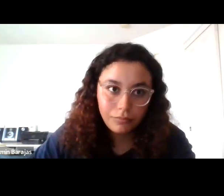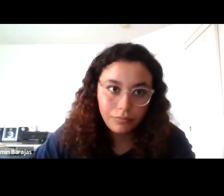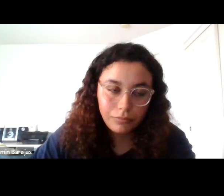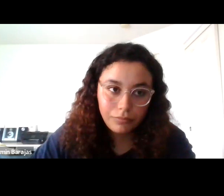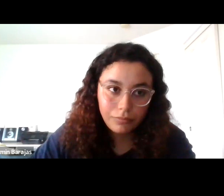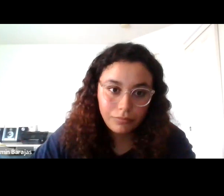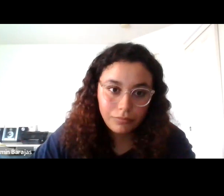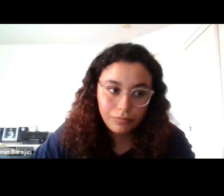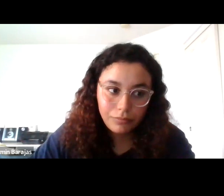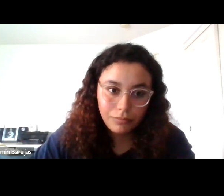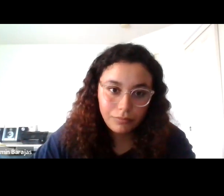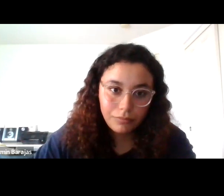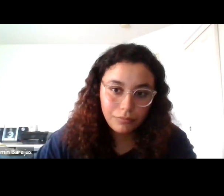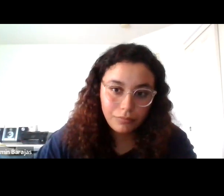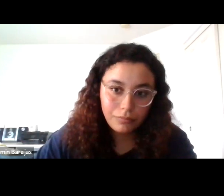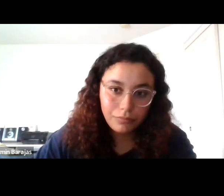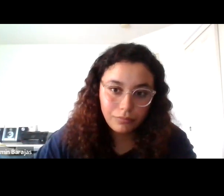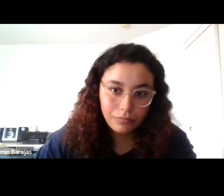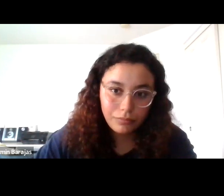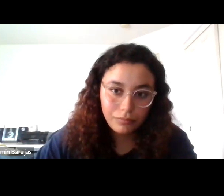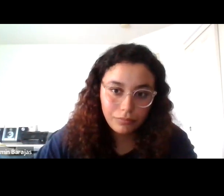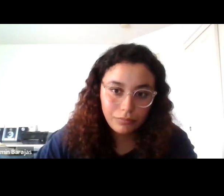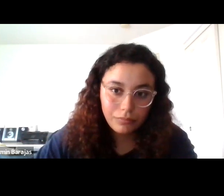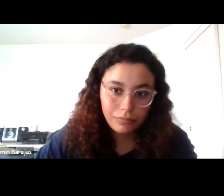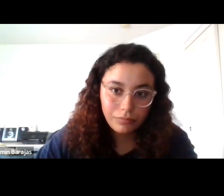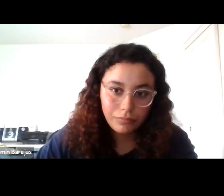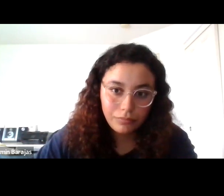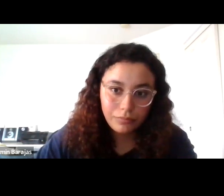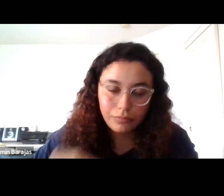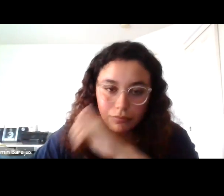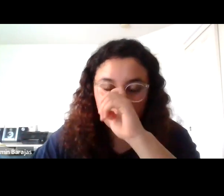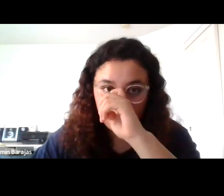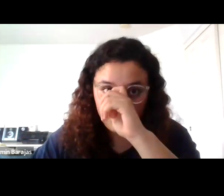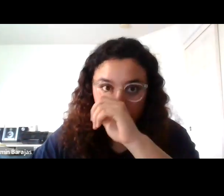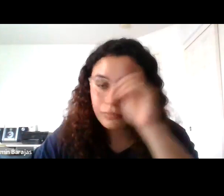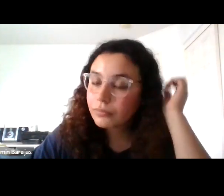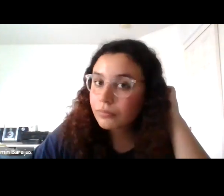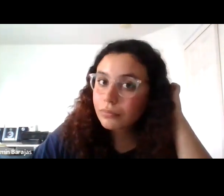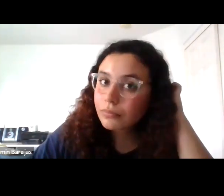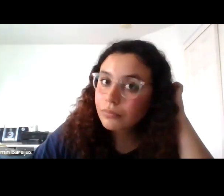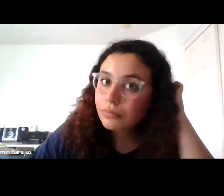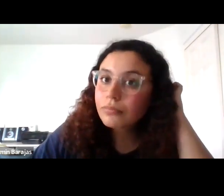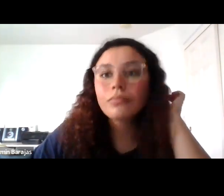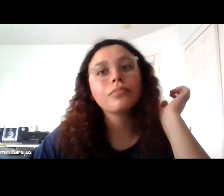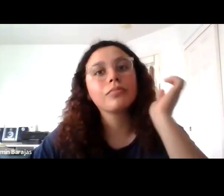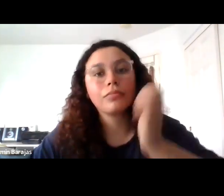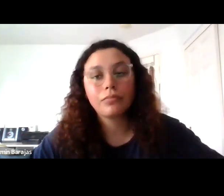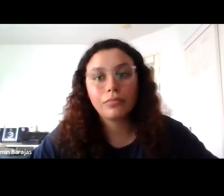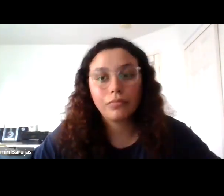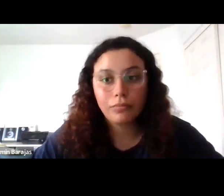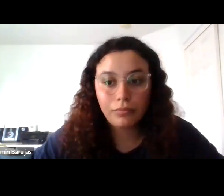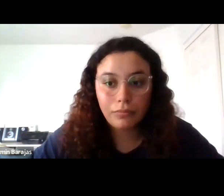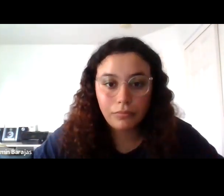Puerto Rico y pues yo sé que hay muchas diferencias entre pues Puerto Rico y Estados Unidos en cuestión de educación, pero yo quería